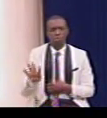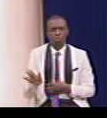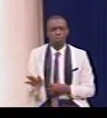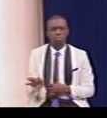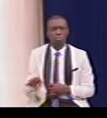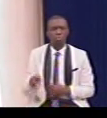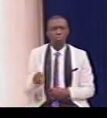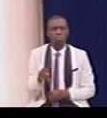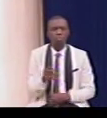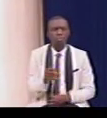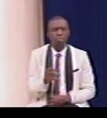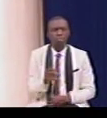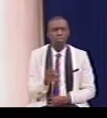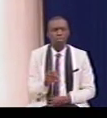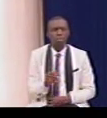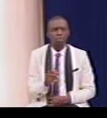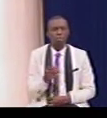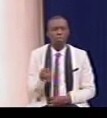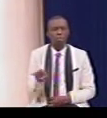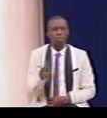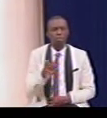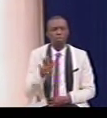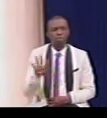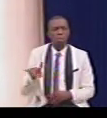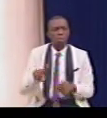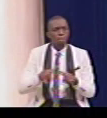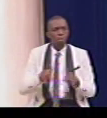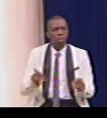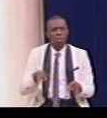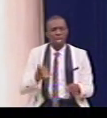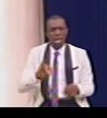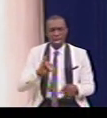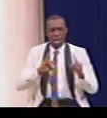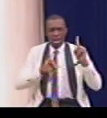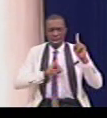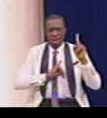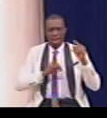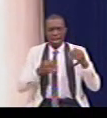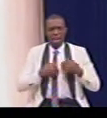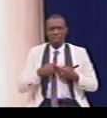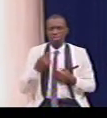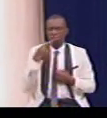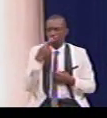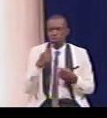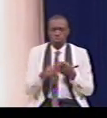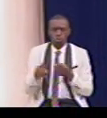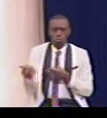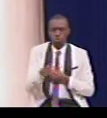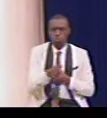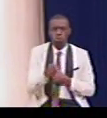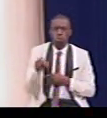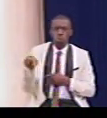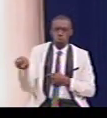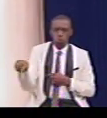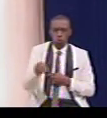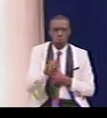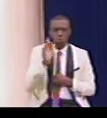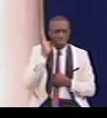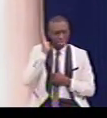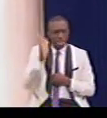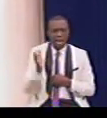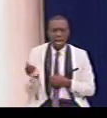24 it also but I have said unto you he shall inherit their land